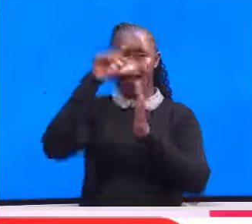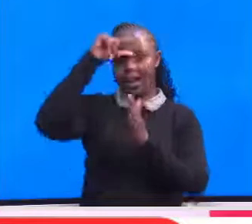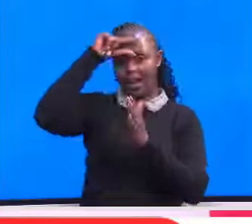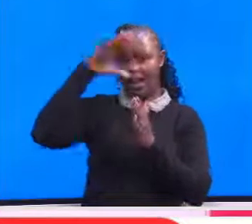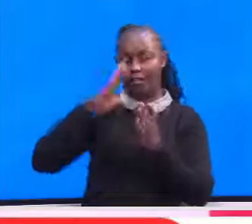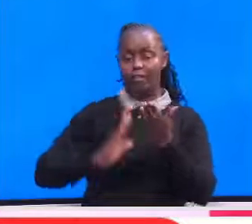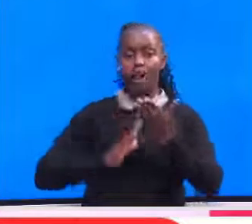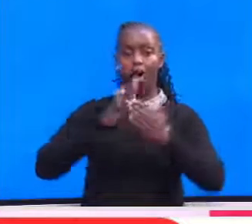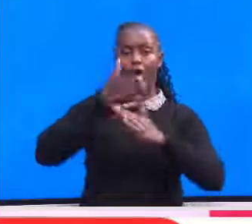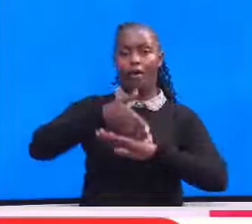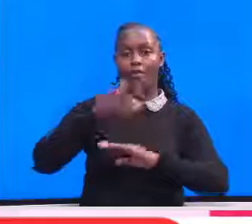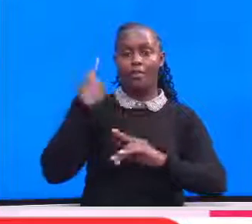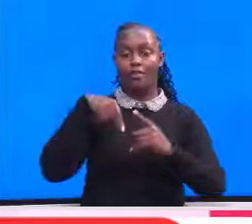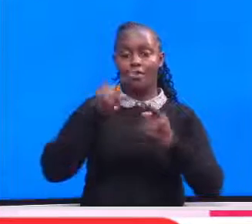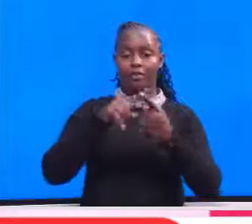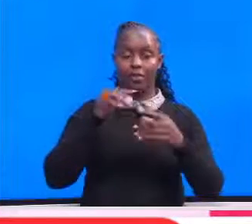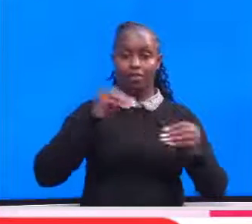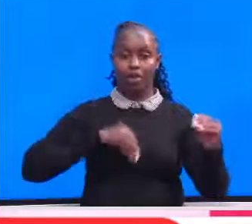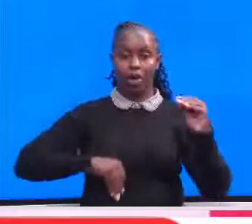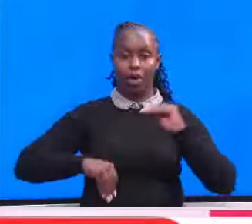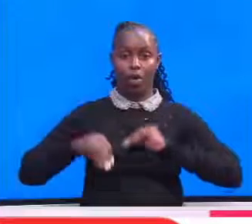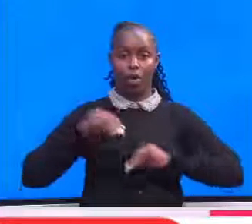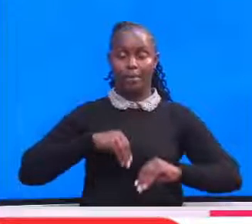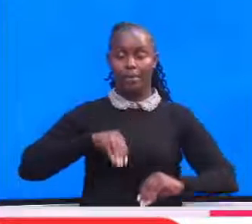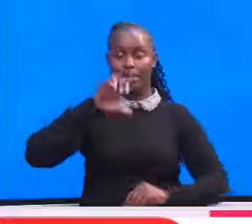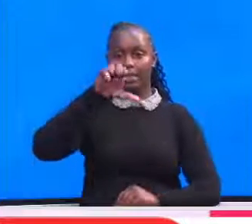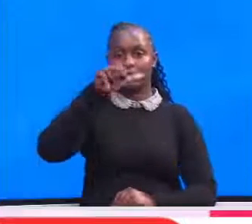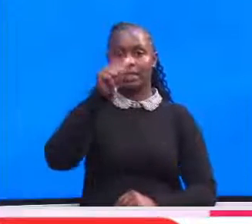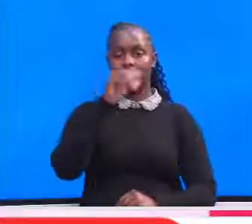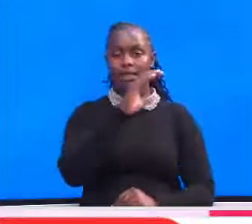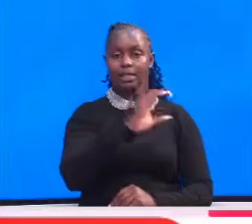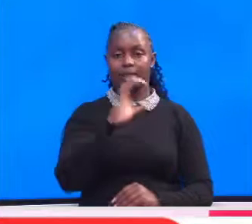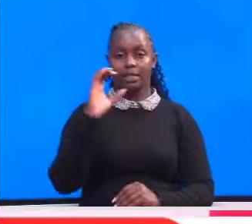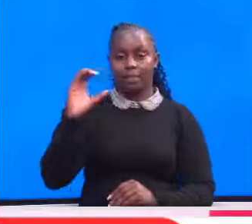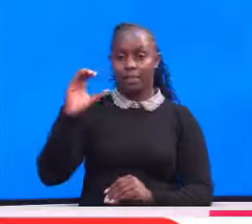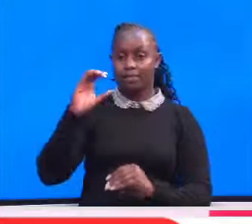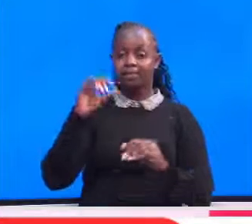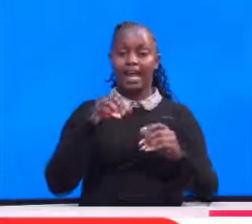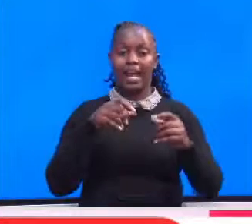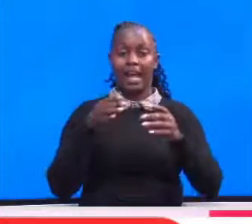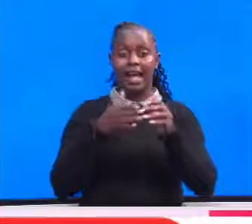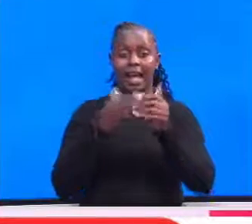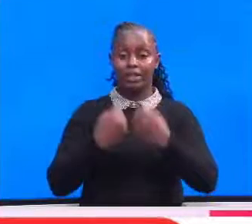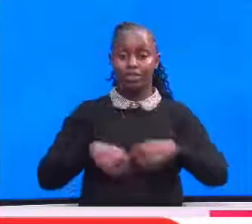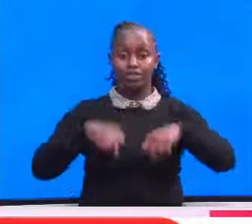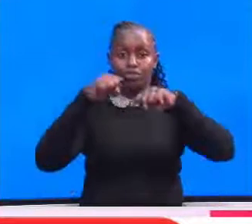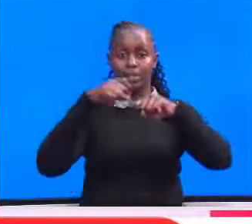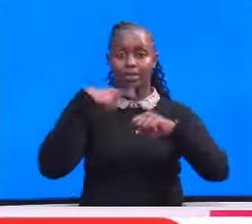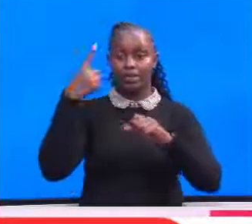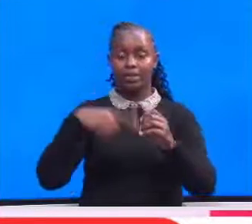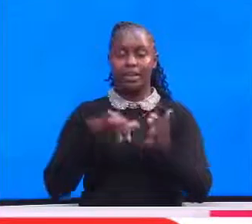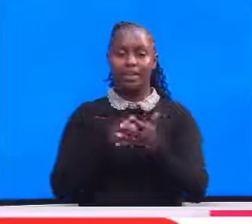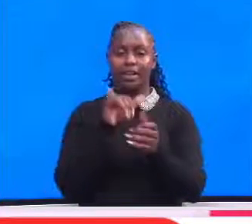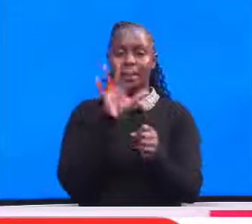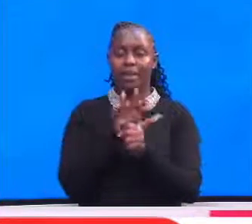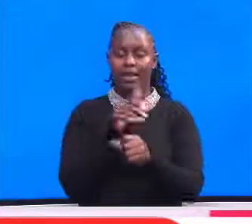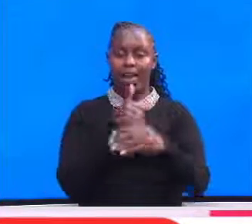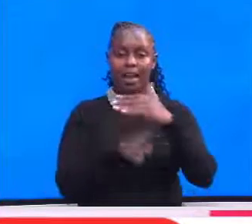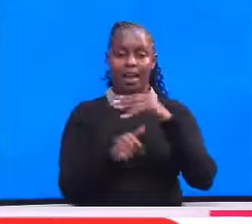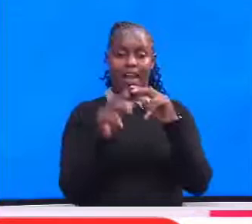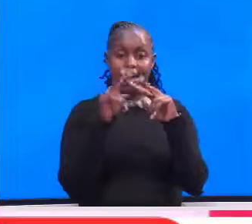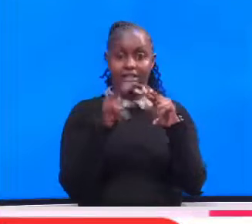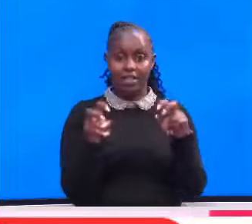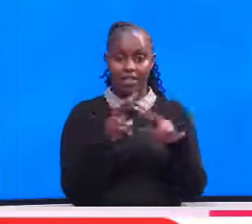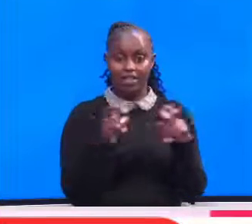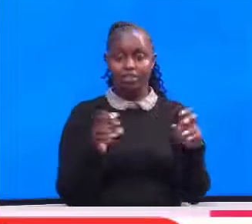graft. EACC chairperson Bishop David Oginde says that many current governors are under investigation over corruption.